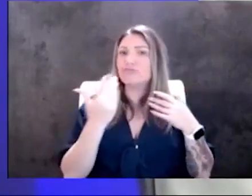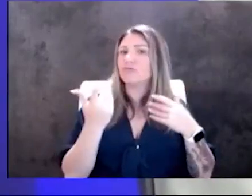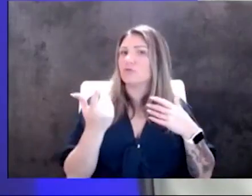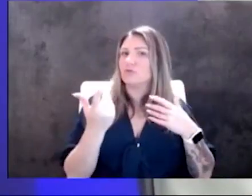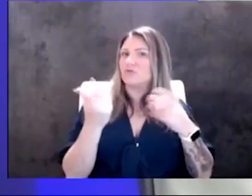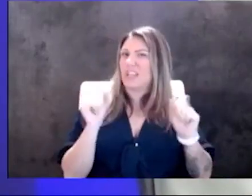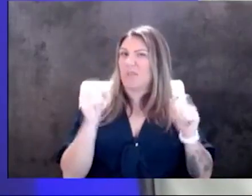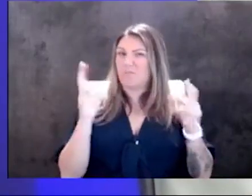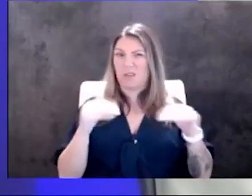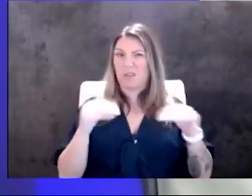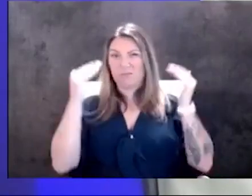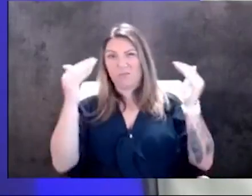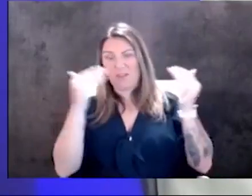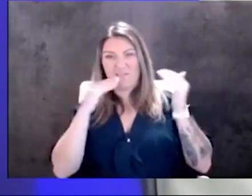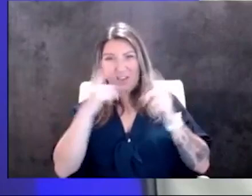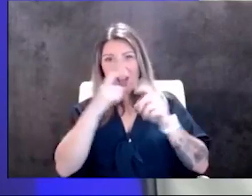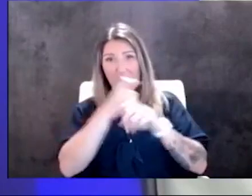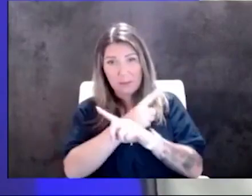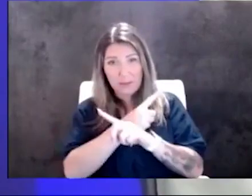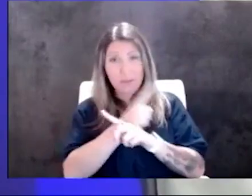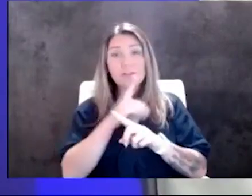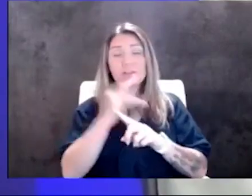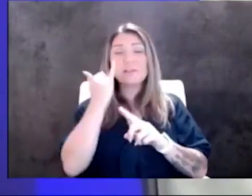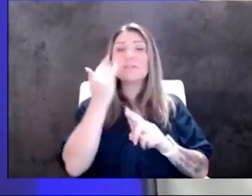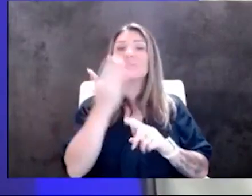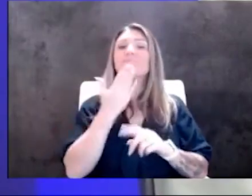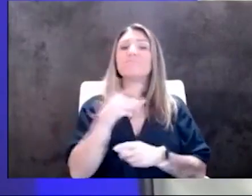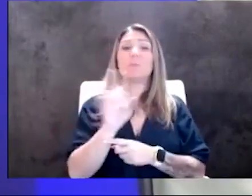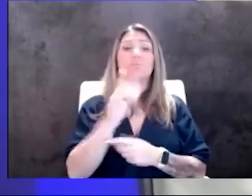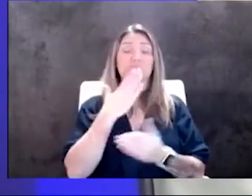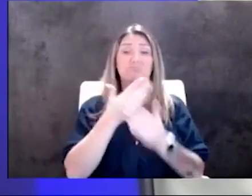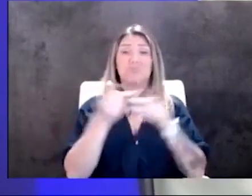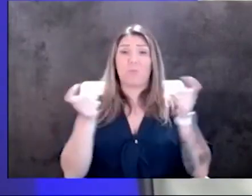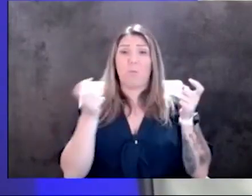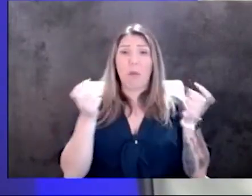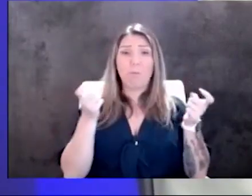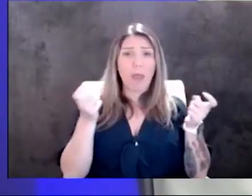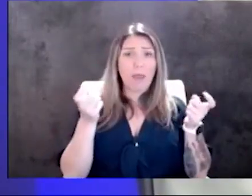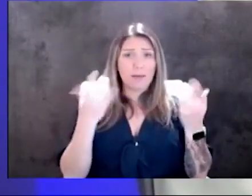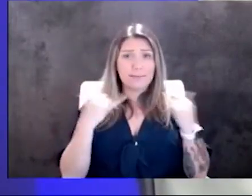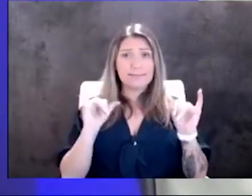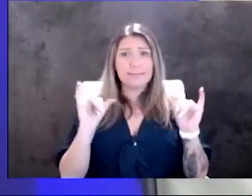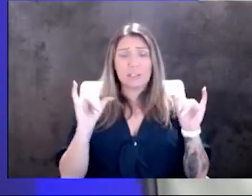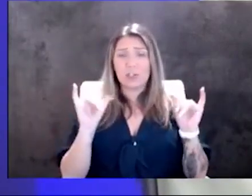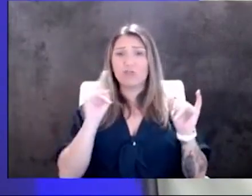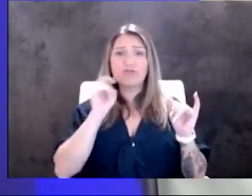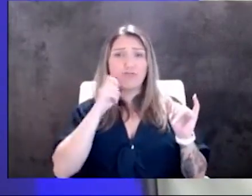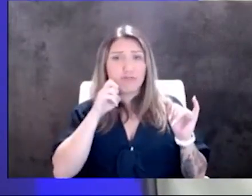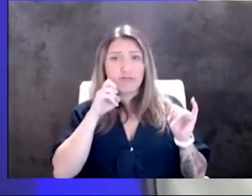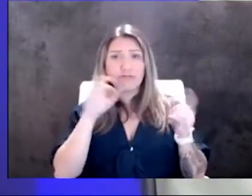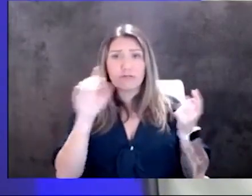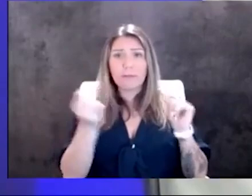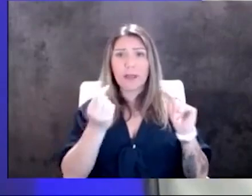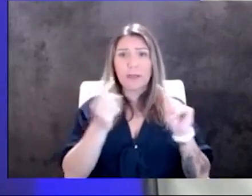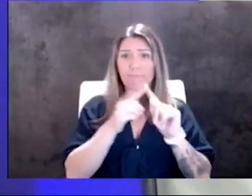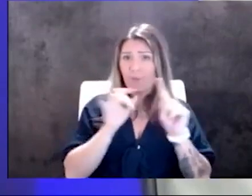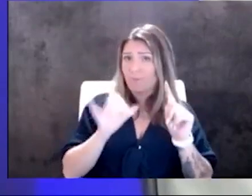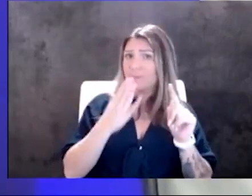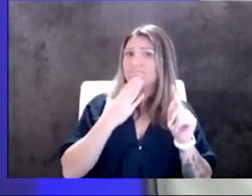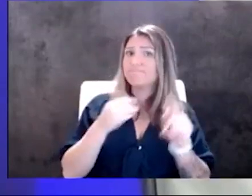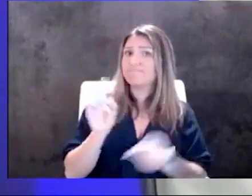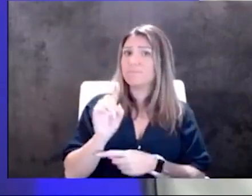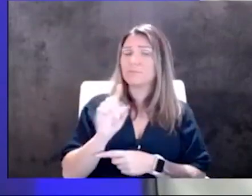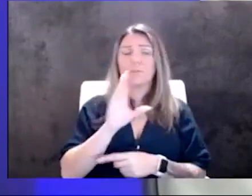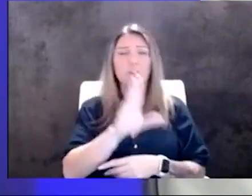risk of complications. So if their diabetes are well managed, but they still have nerve pain from their diabetes, then I think that patient Brenda's husband would be